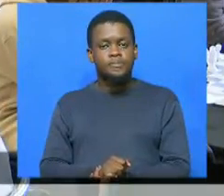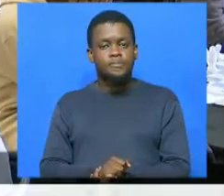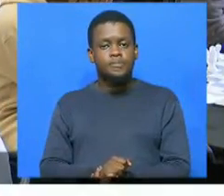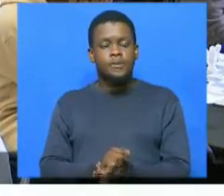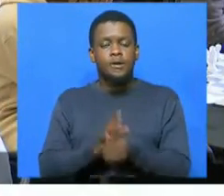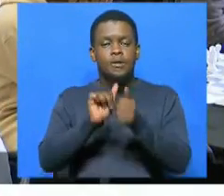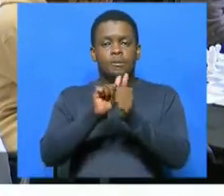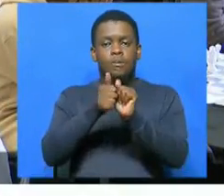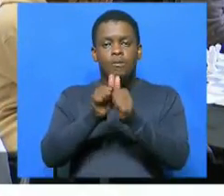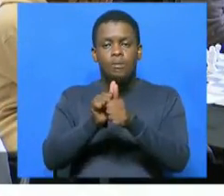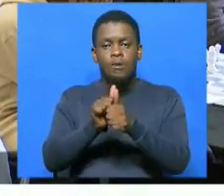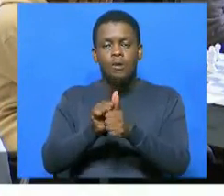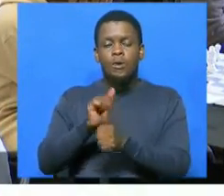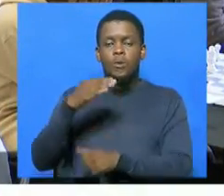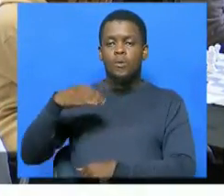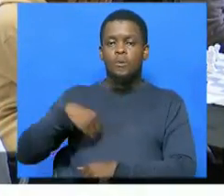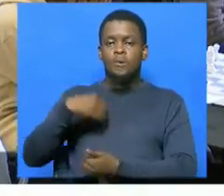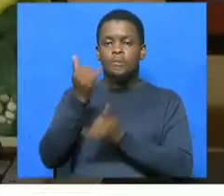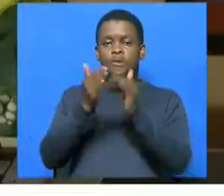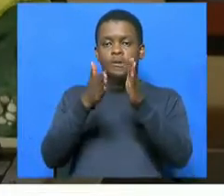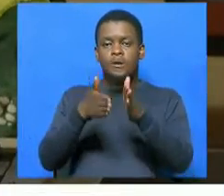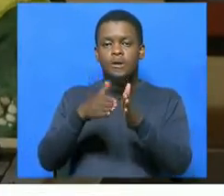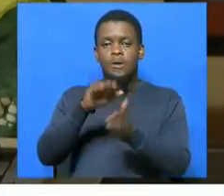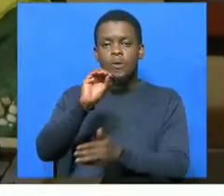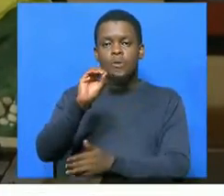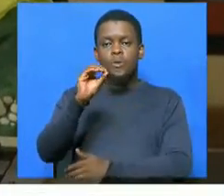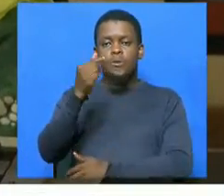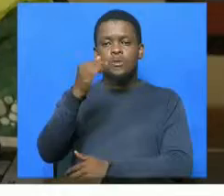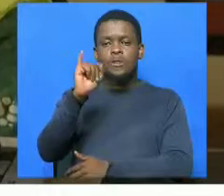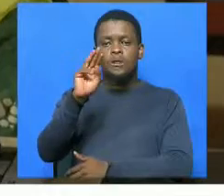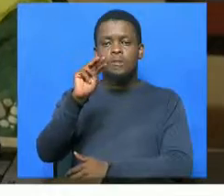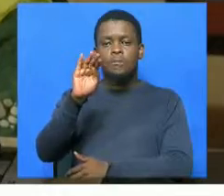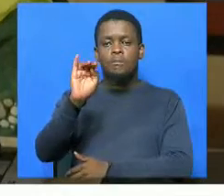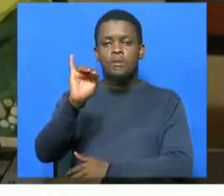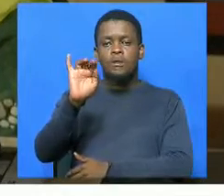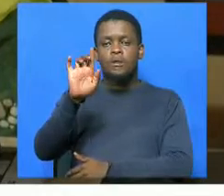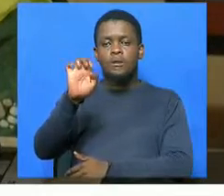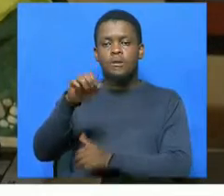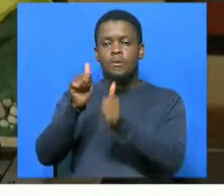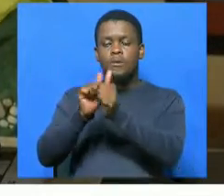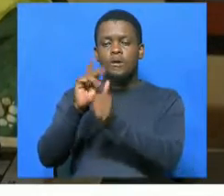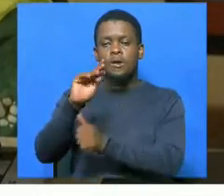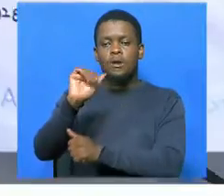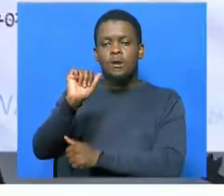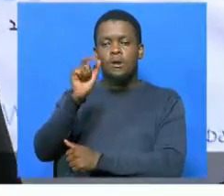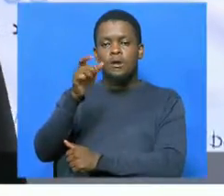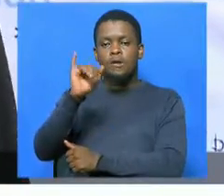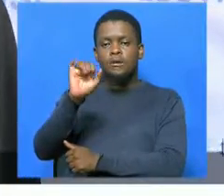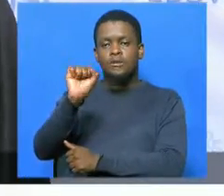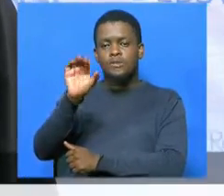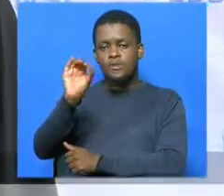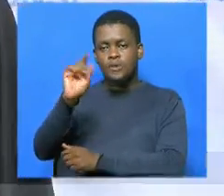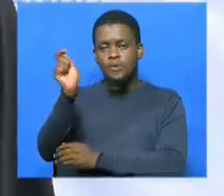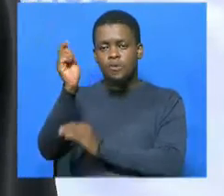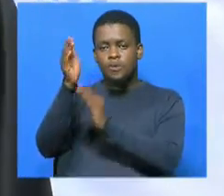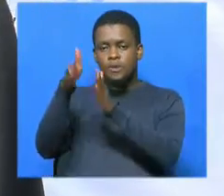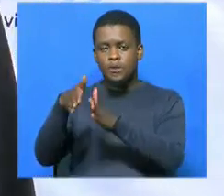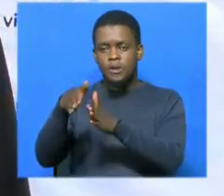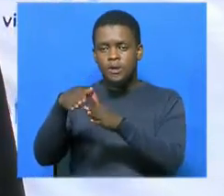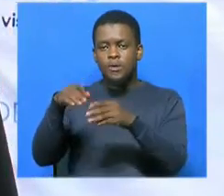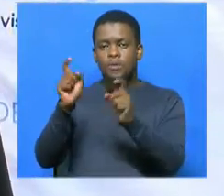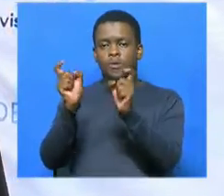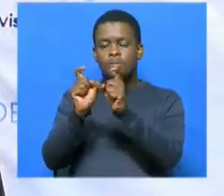And in sports, women candidate master Hutimile and Gariso crowned the 2025 Ravana High Youth Chess Champions.